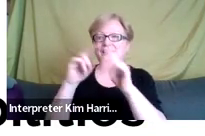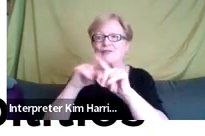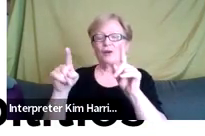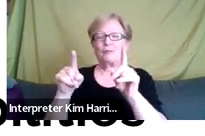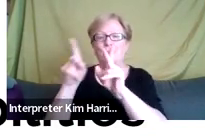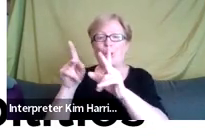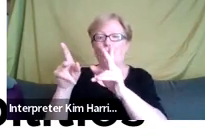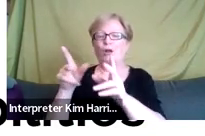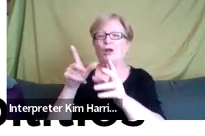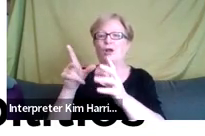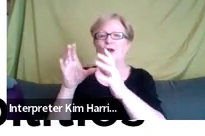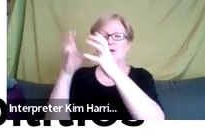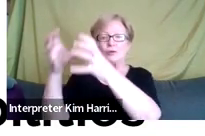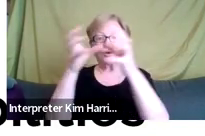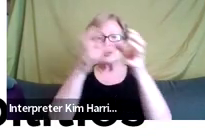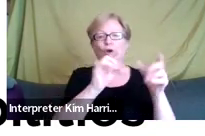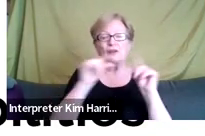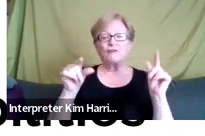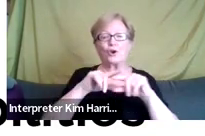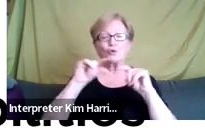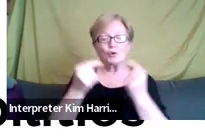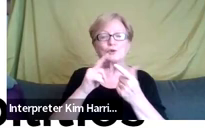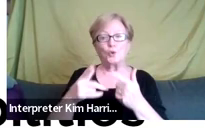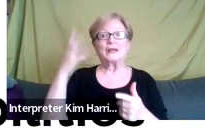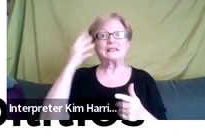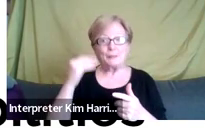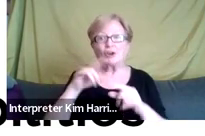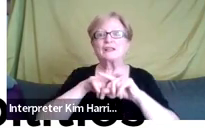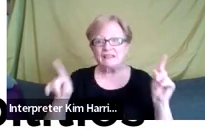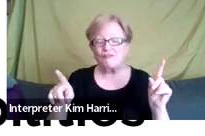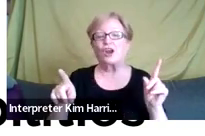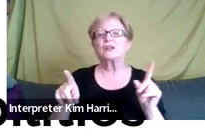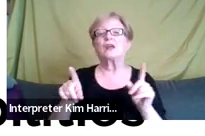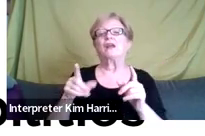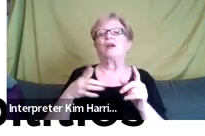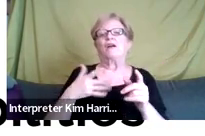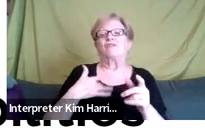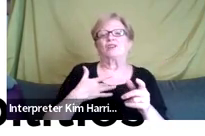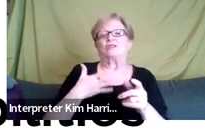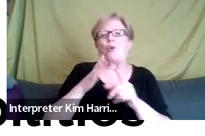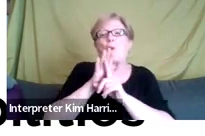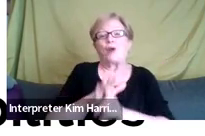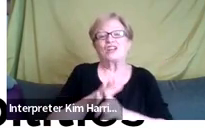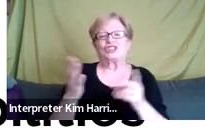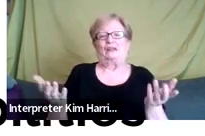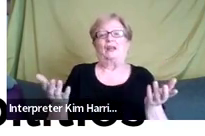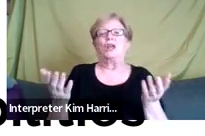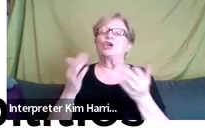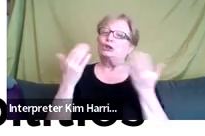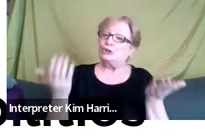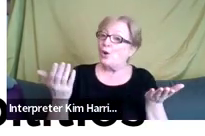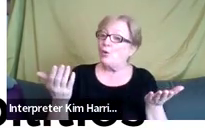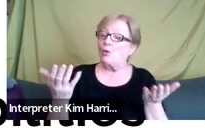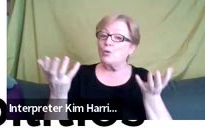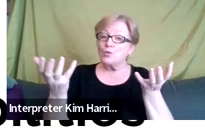you know, you experience all those different forms of oppression. And so that's why, you know, we wanted